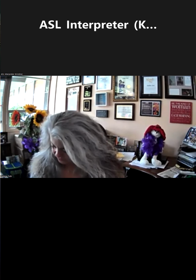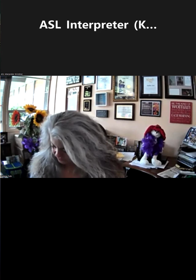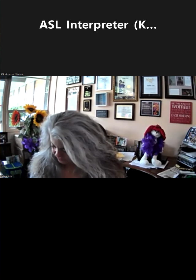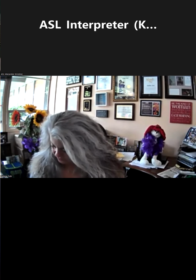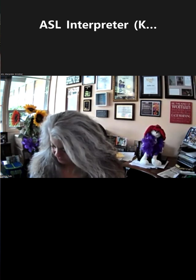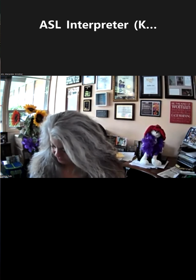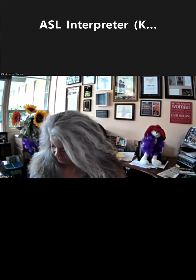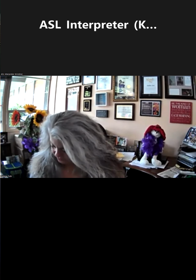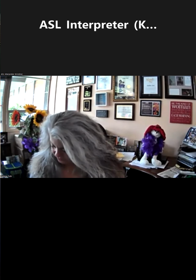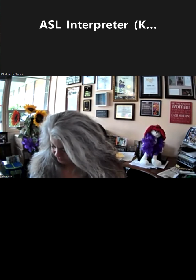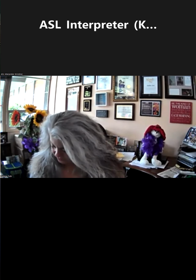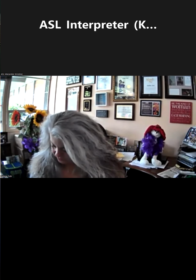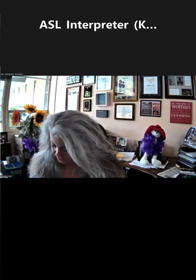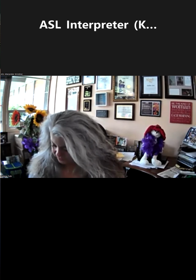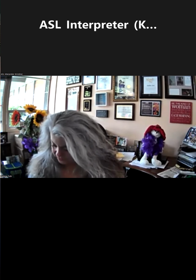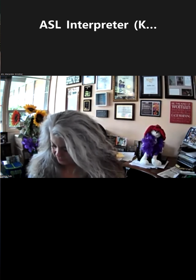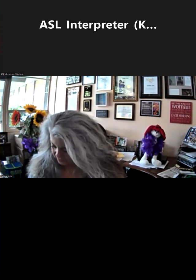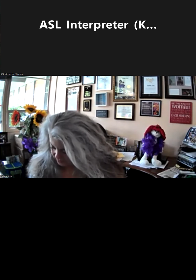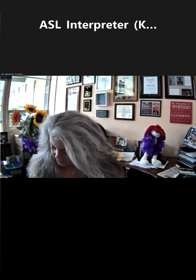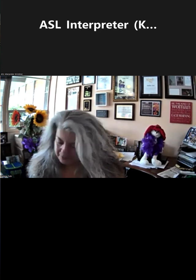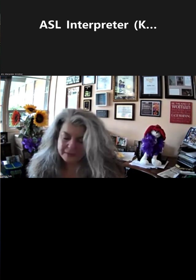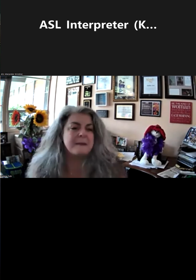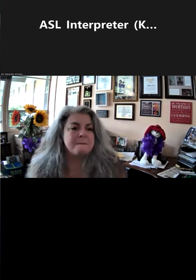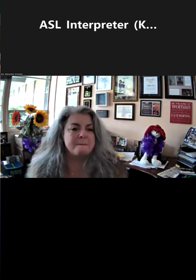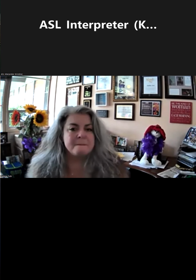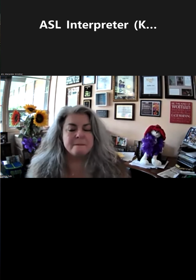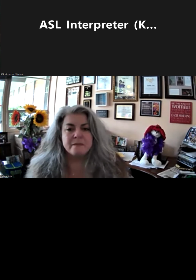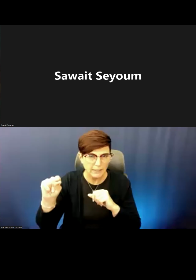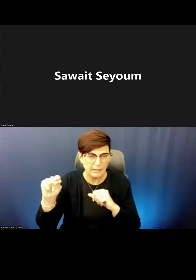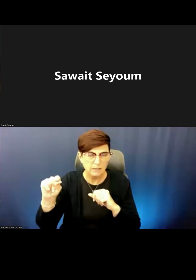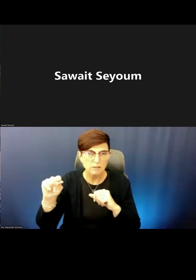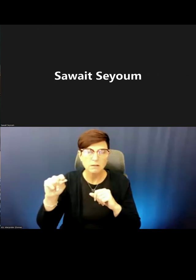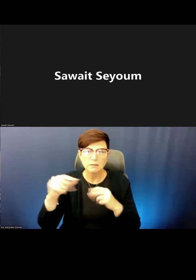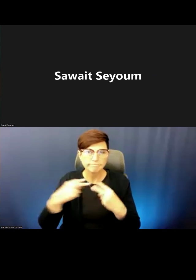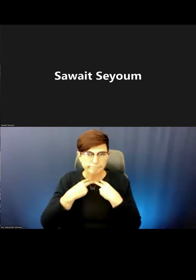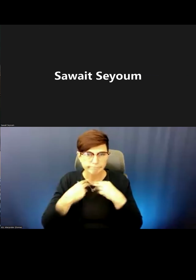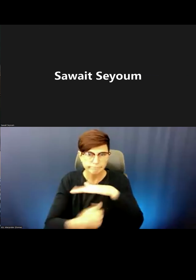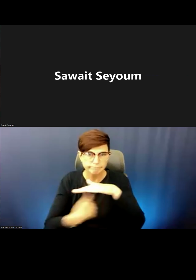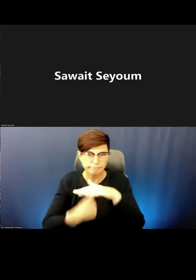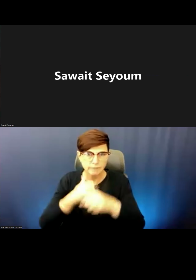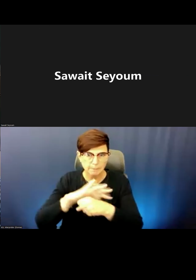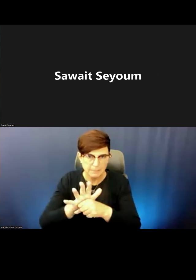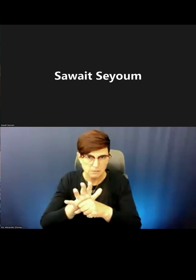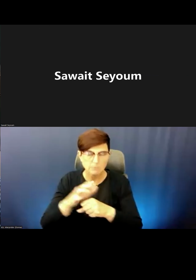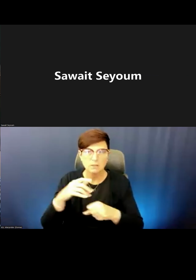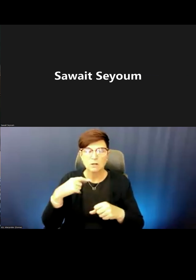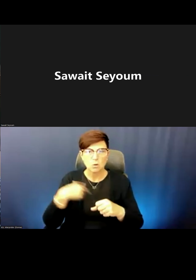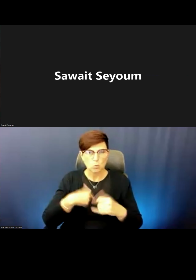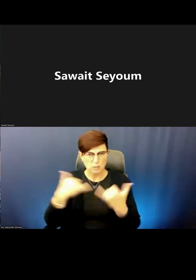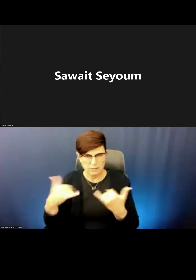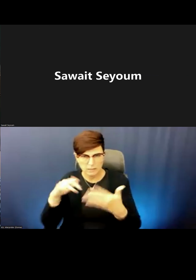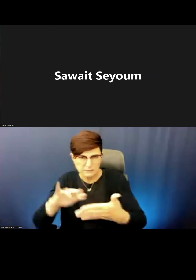right when kind of fall of 2020, we had the pandemic. We were learning about the disproportionate impact on older adults and people